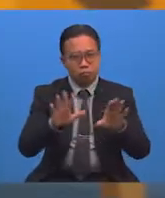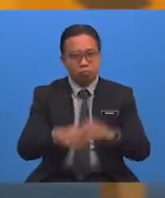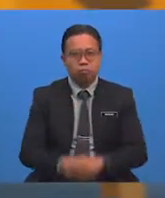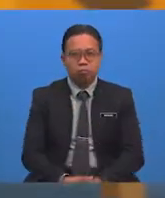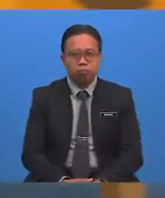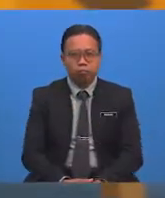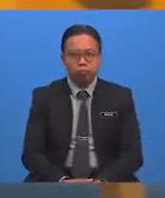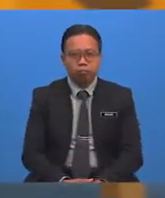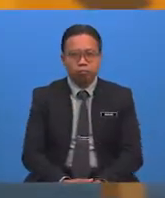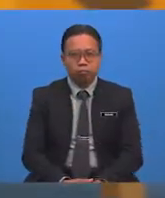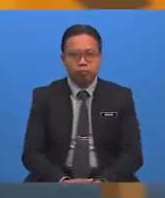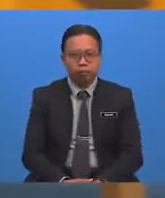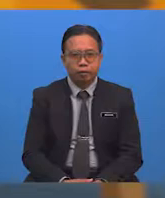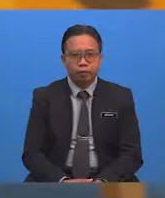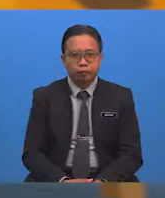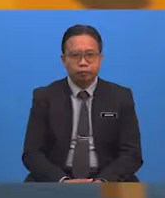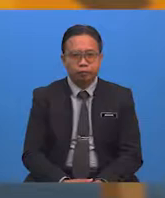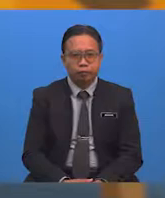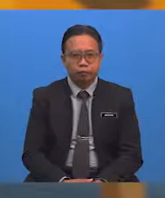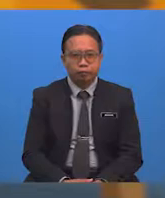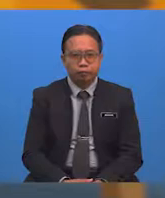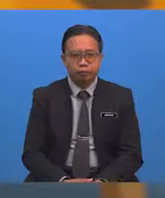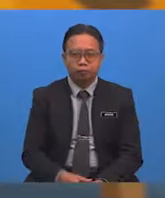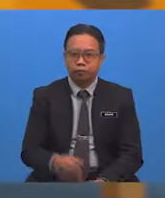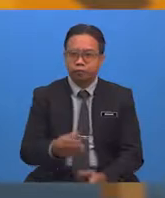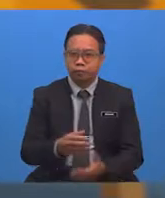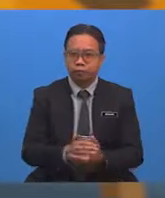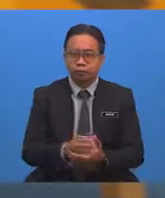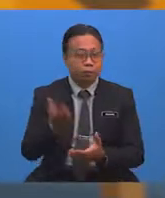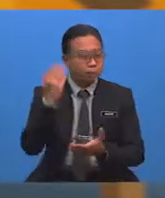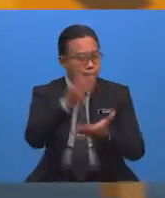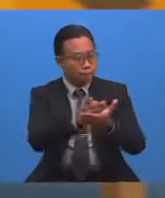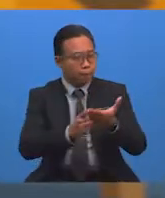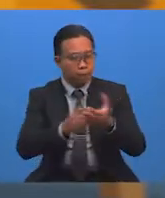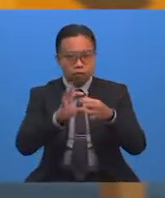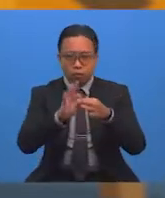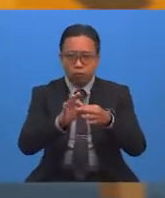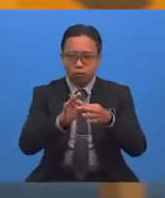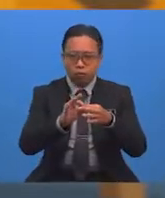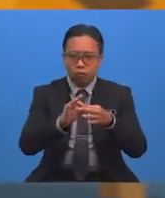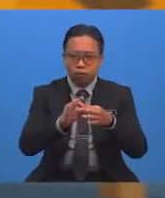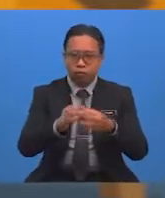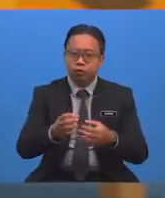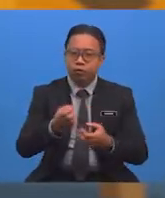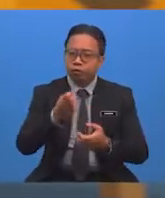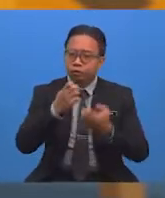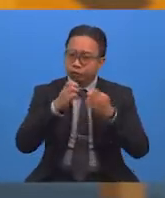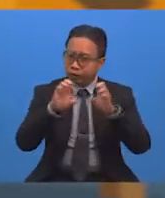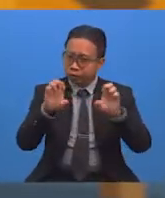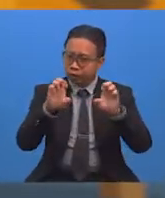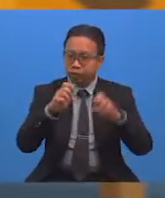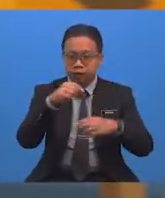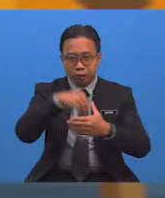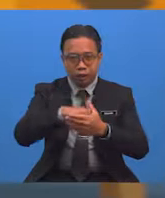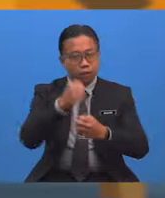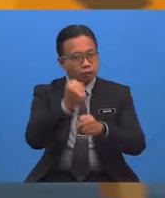than potential. Potential knowledge, presumed paths to success, possible fruitful